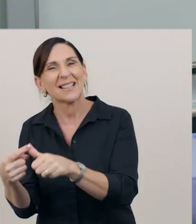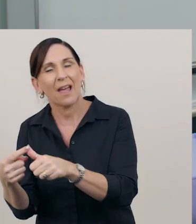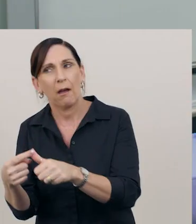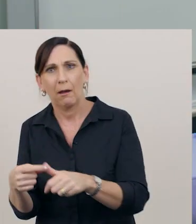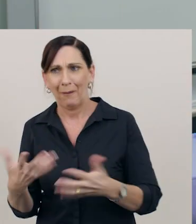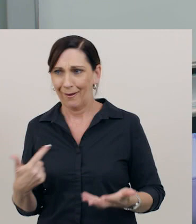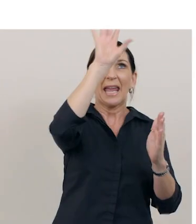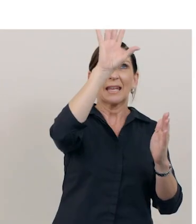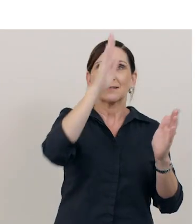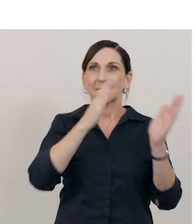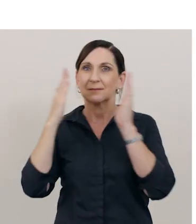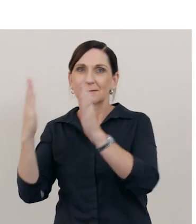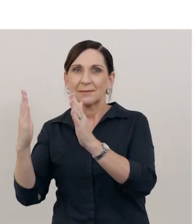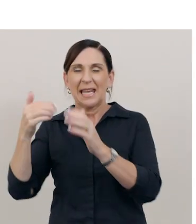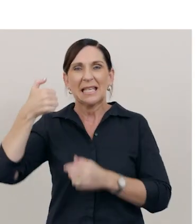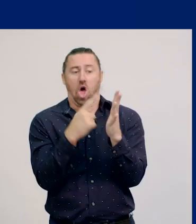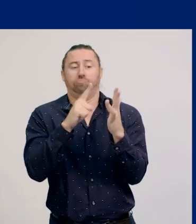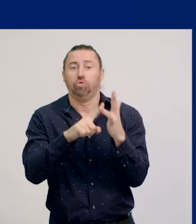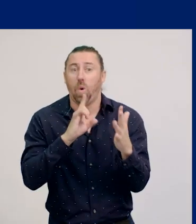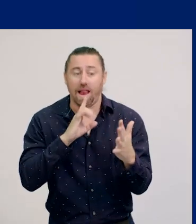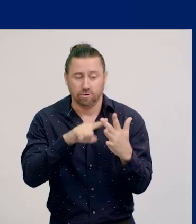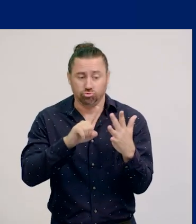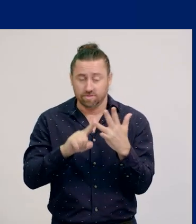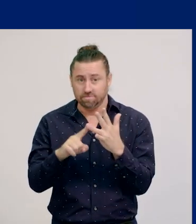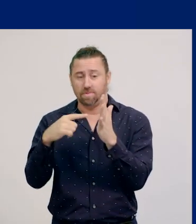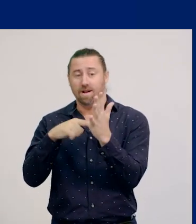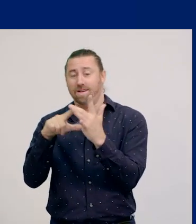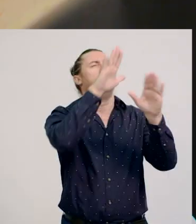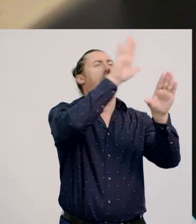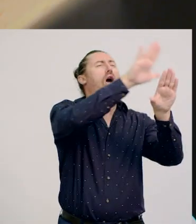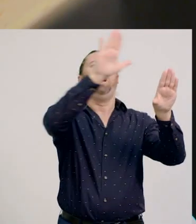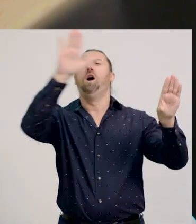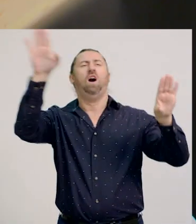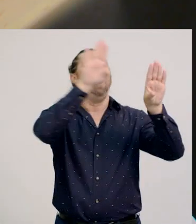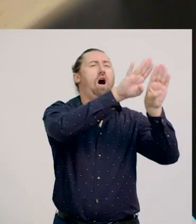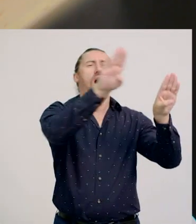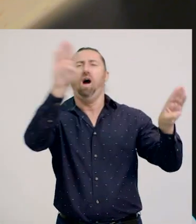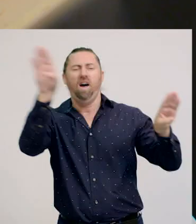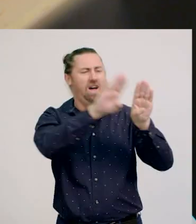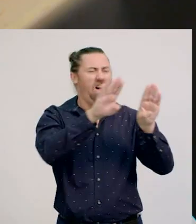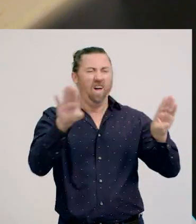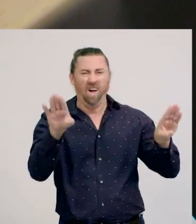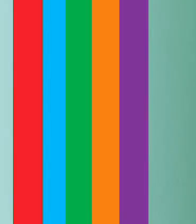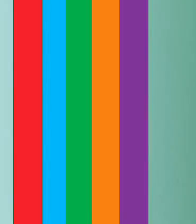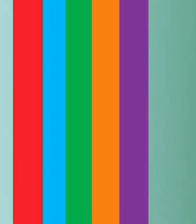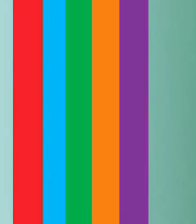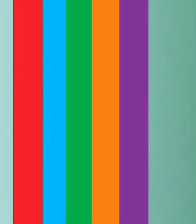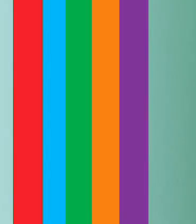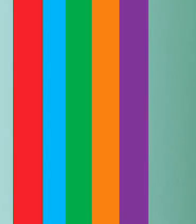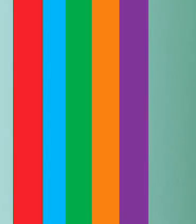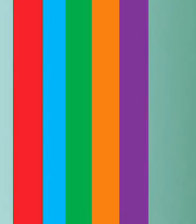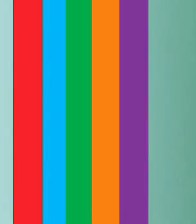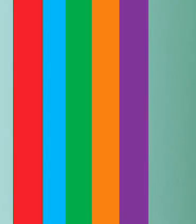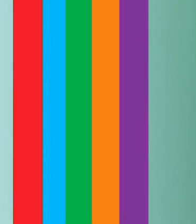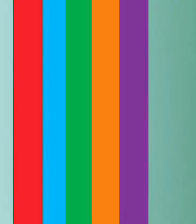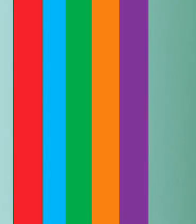others. We'll be looking at another way to multiply and we're going to take some time to think about different sources of energy. Let's start